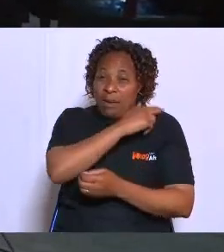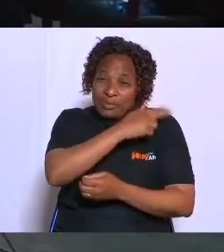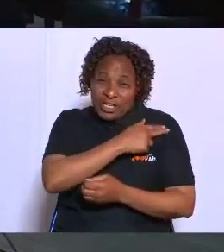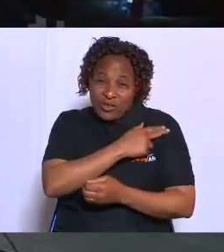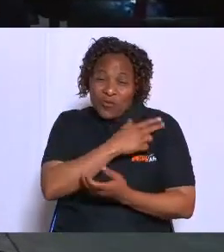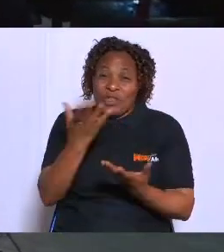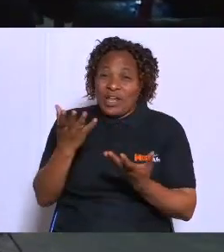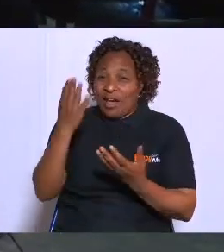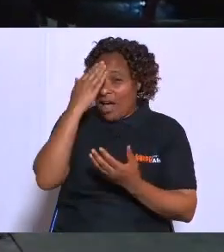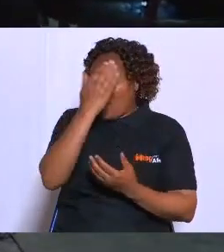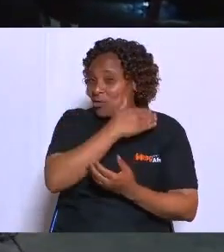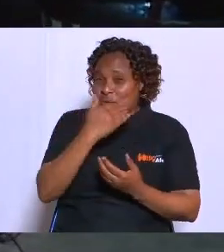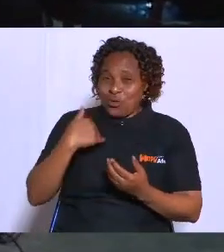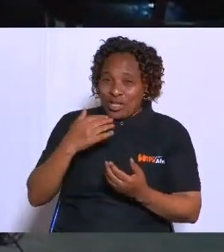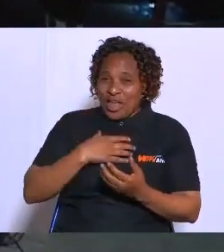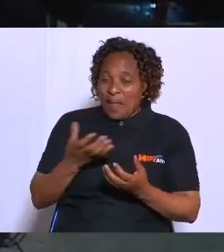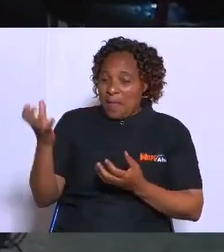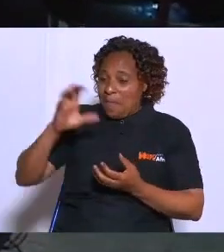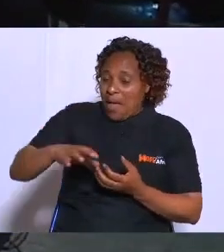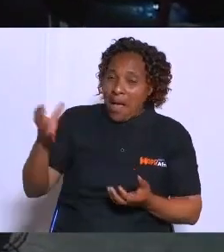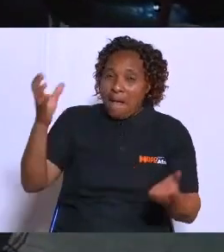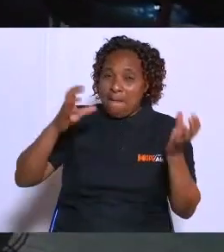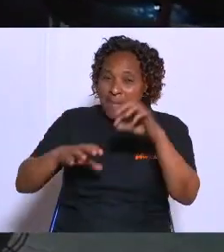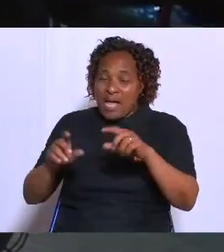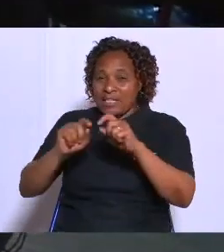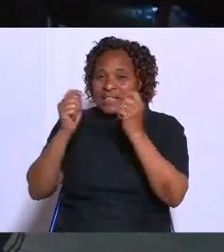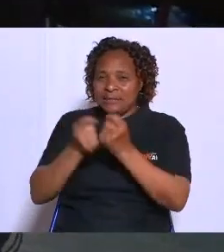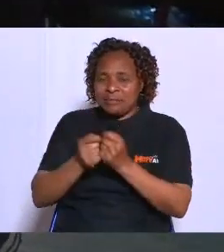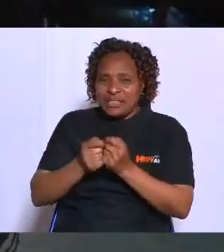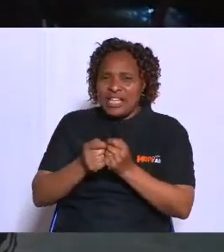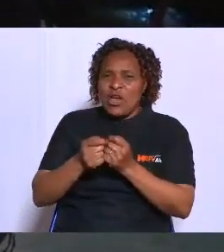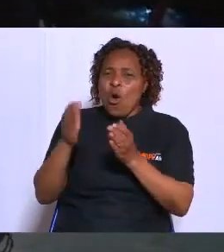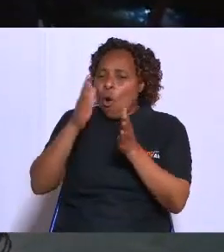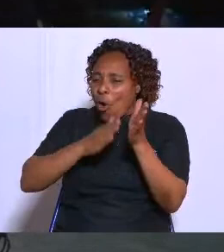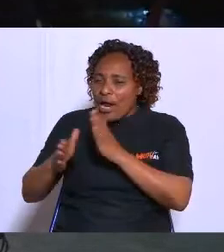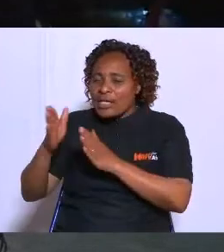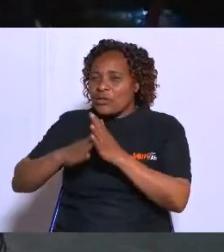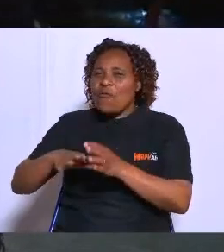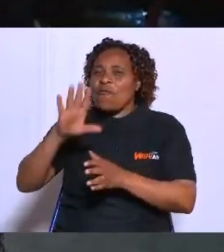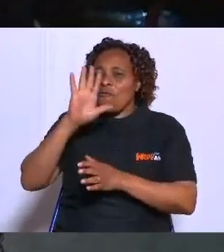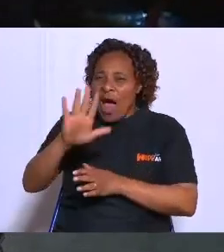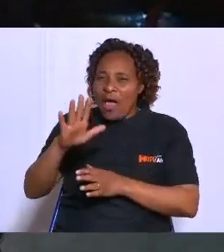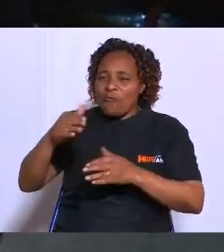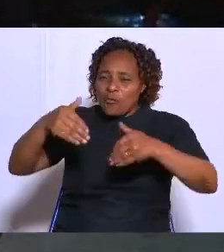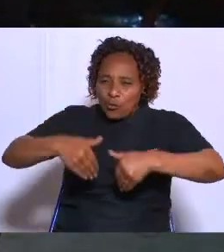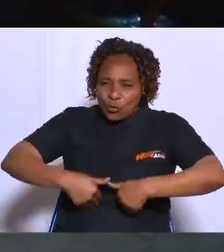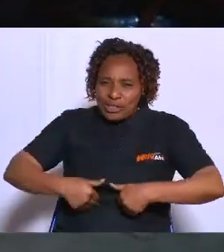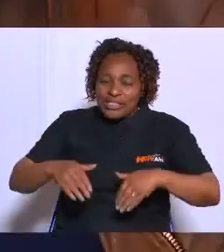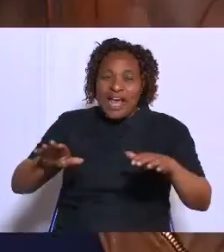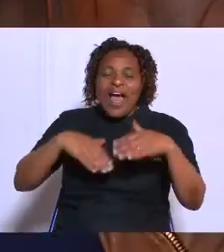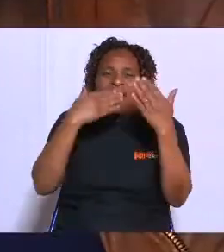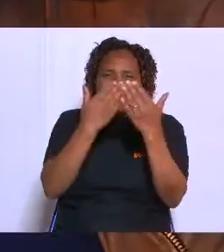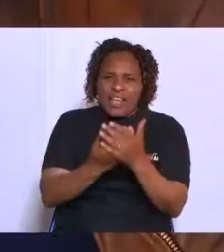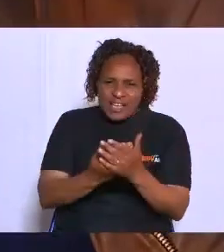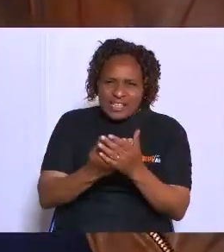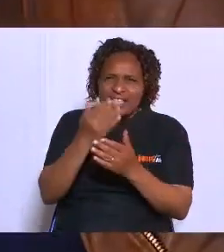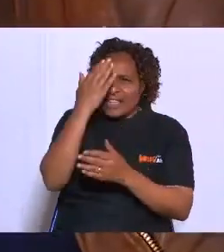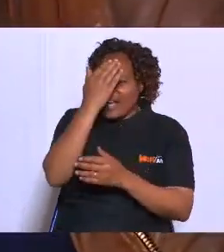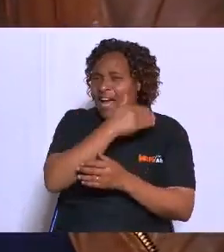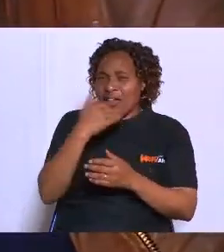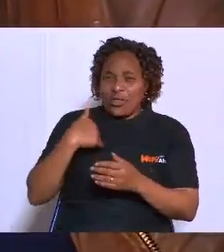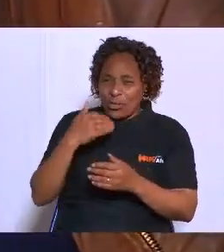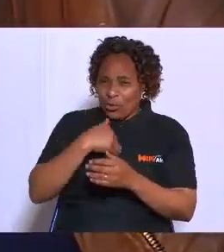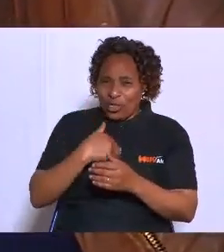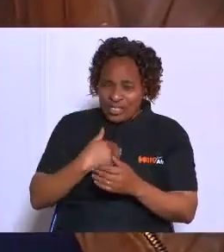basketball team I was part of a Youth Organization of 500 Catholic youth I was attending a Catholic Cathedral of